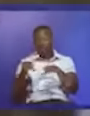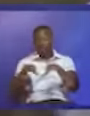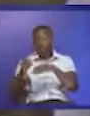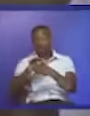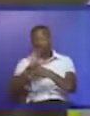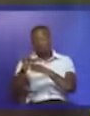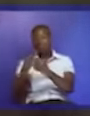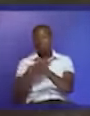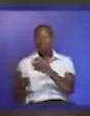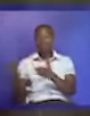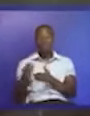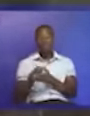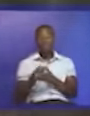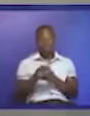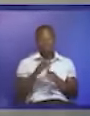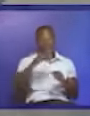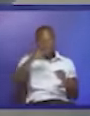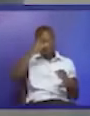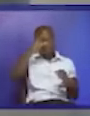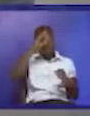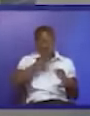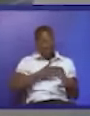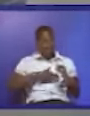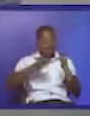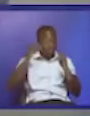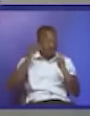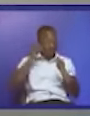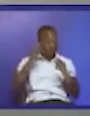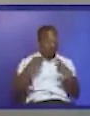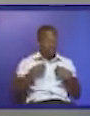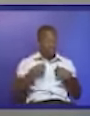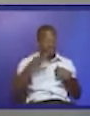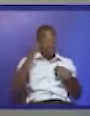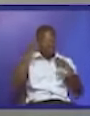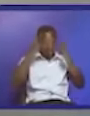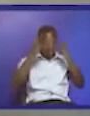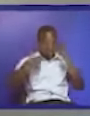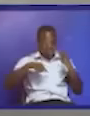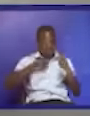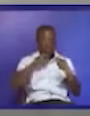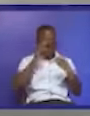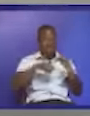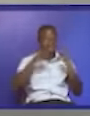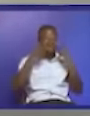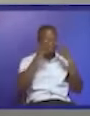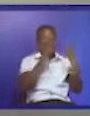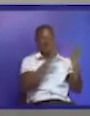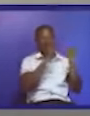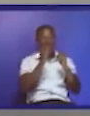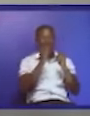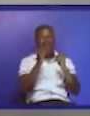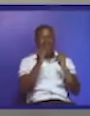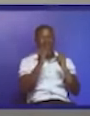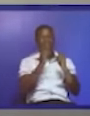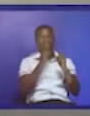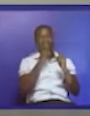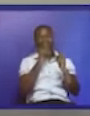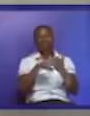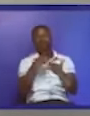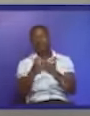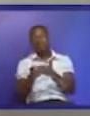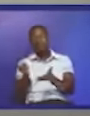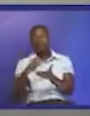Men and women of God, please hear me. The reason why we are not able to see power, genuine power, this is beyond falling down and standing